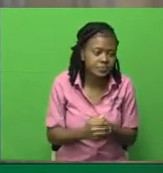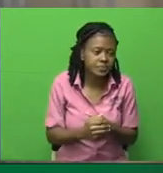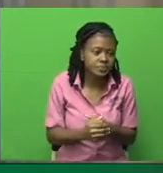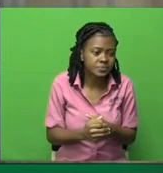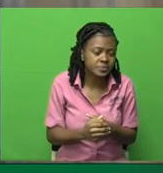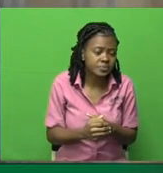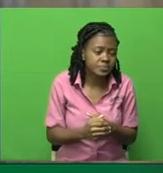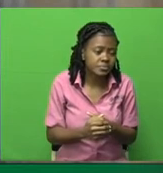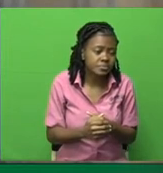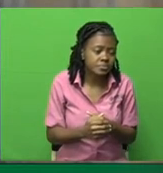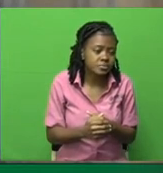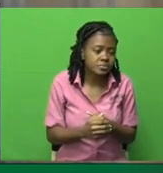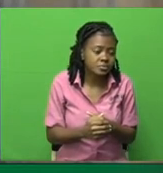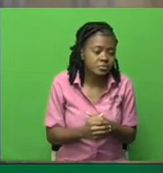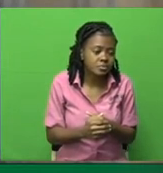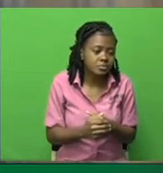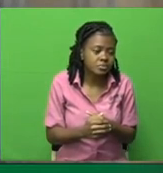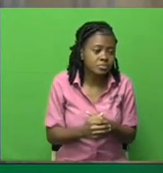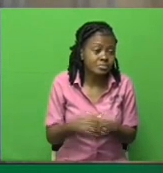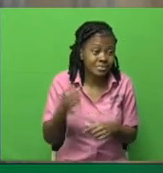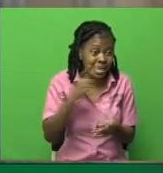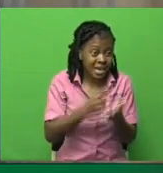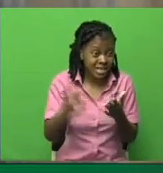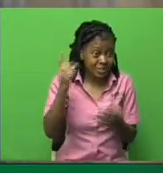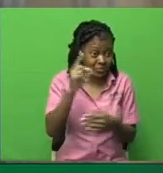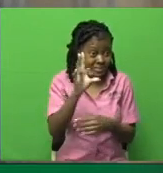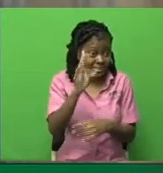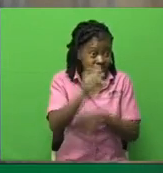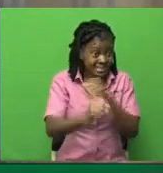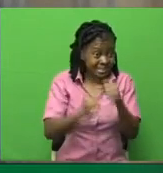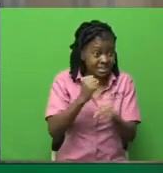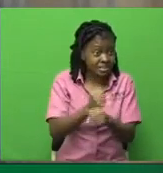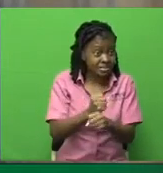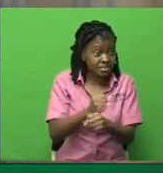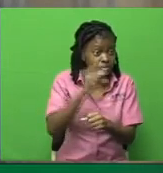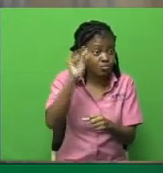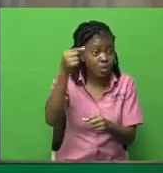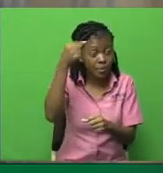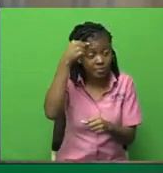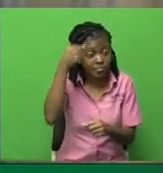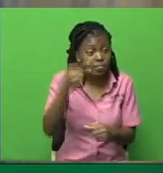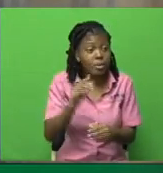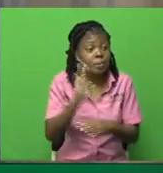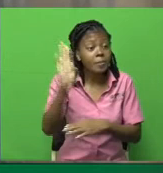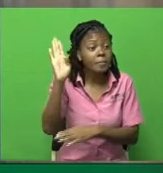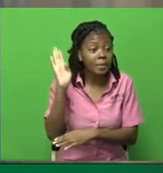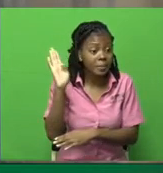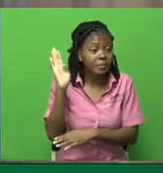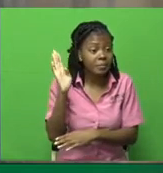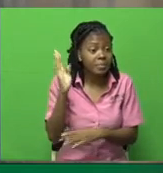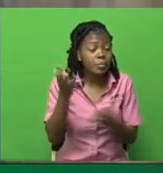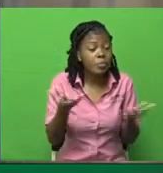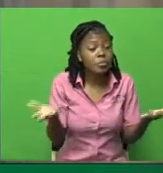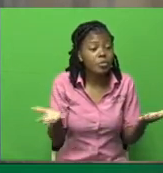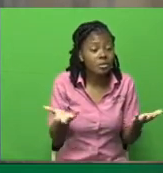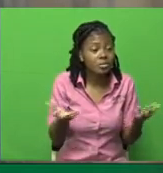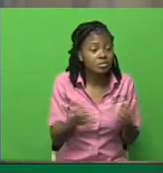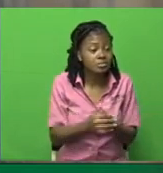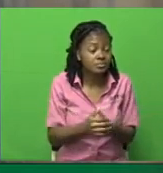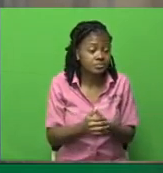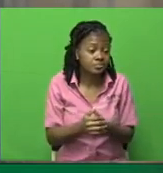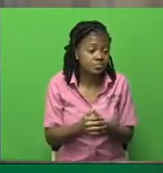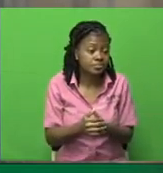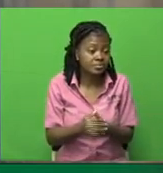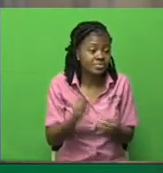in the last seven years the government has promised in almost every budget to do exactly that reform the